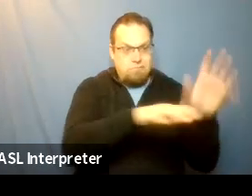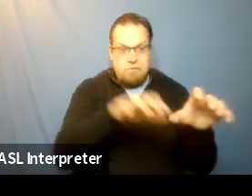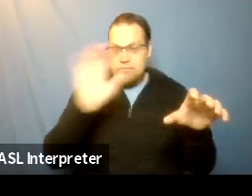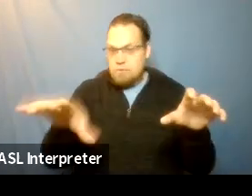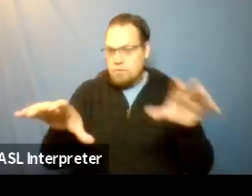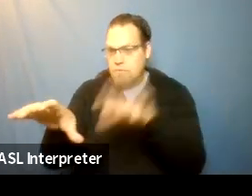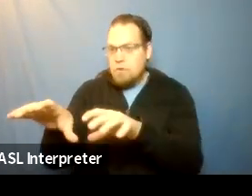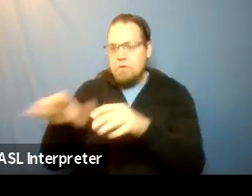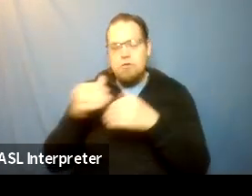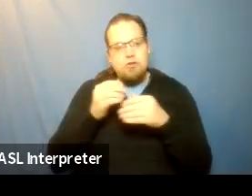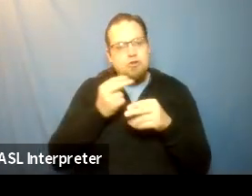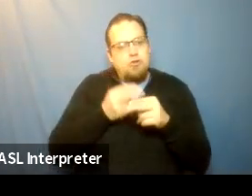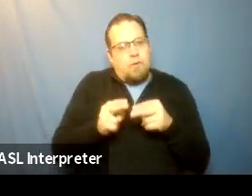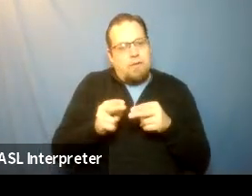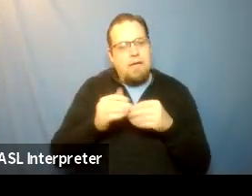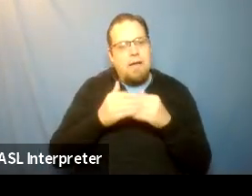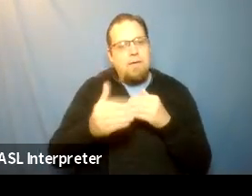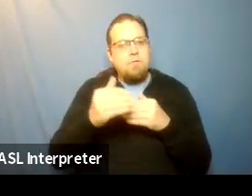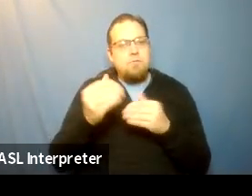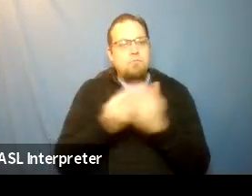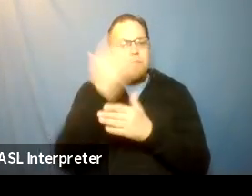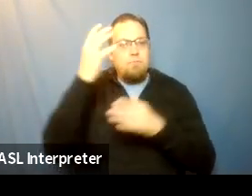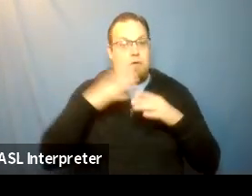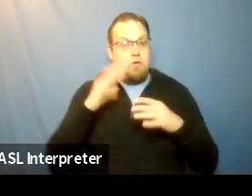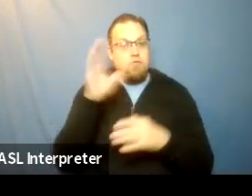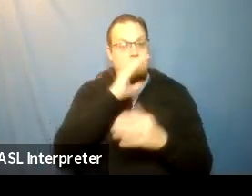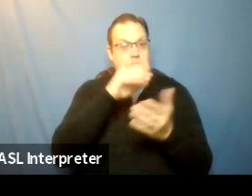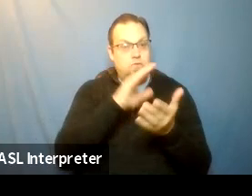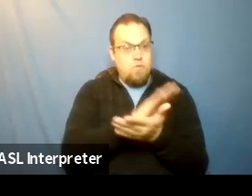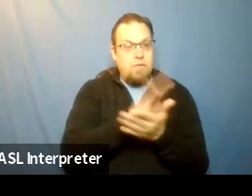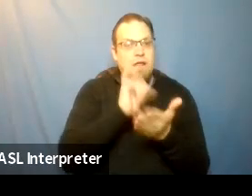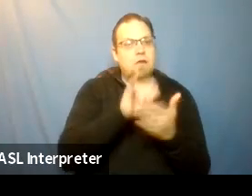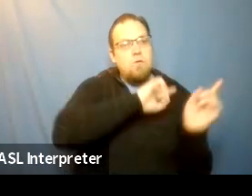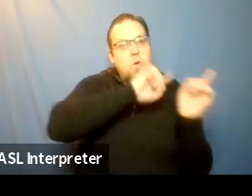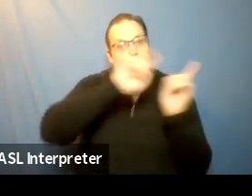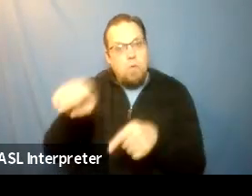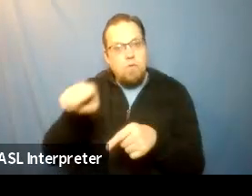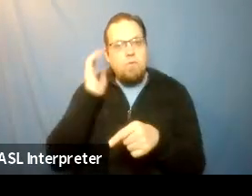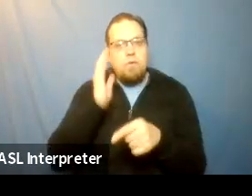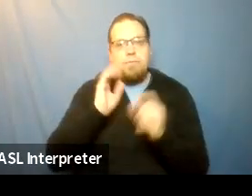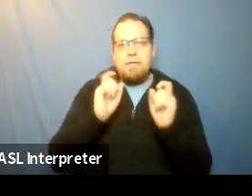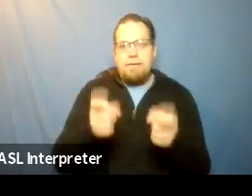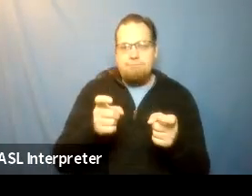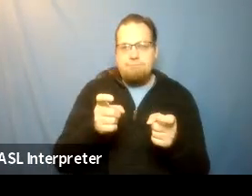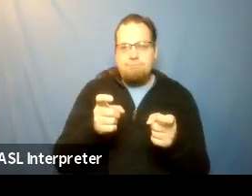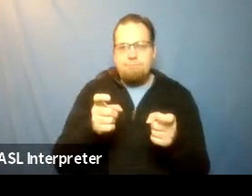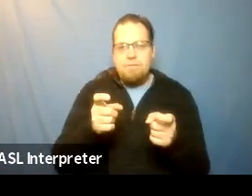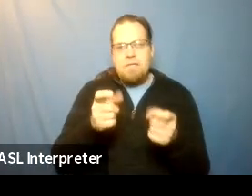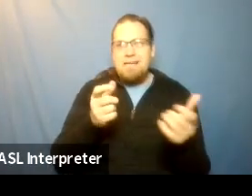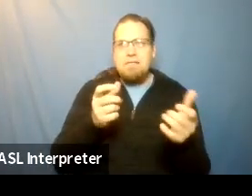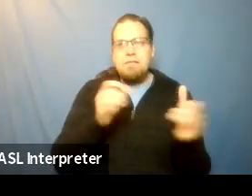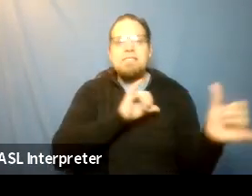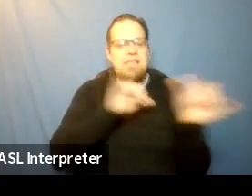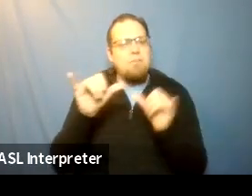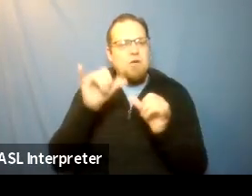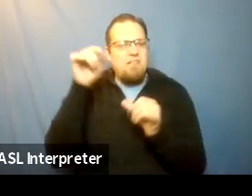after spring break, your school that you actually attend will be giving a similar session like